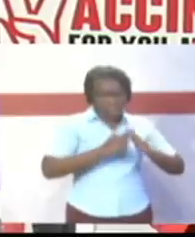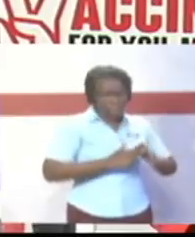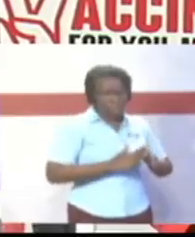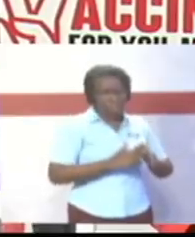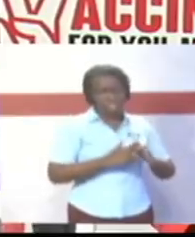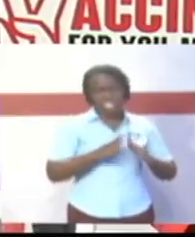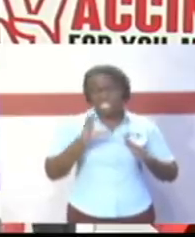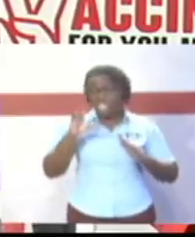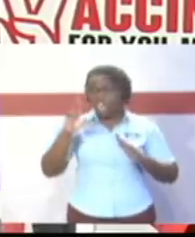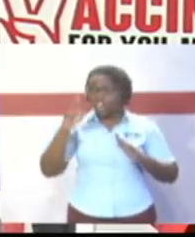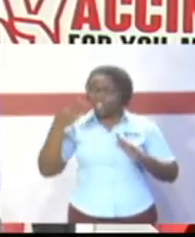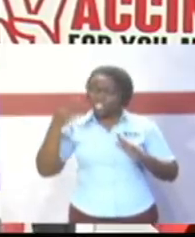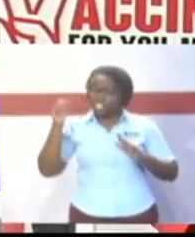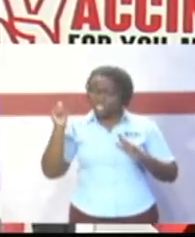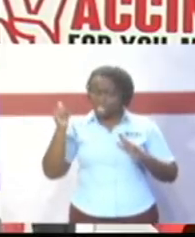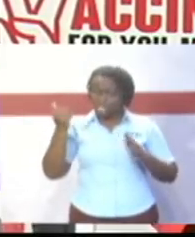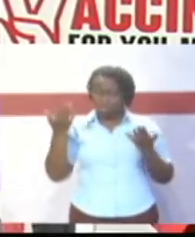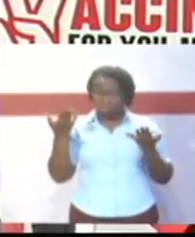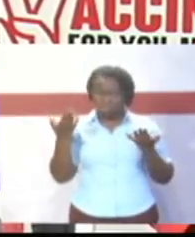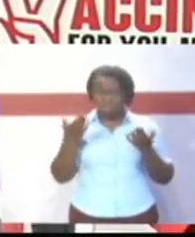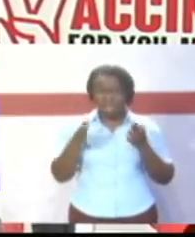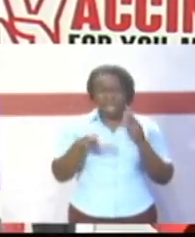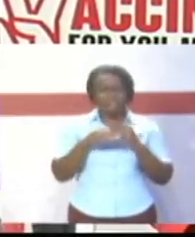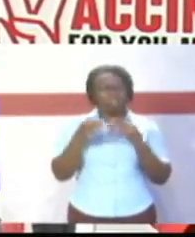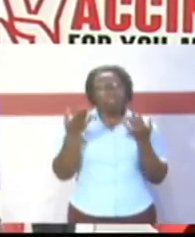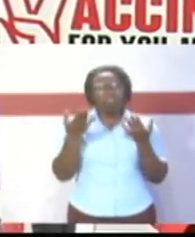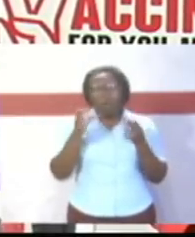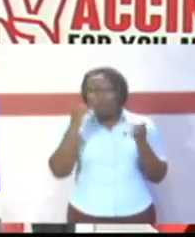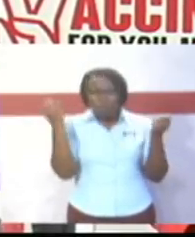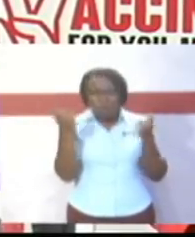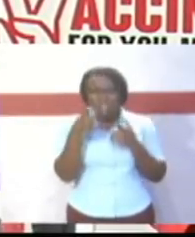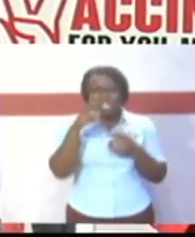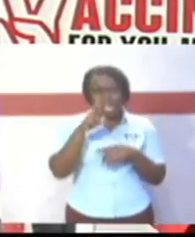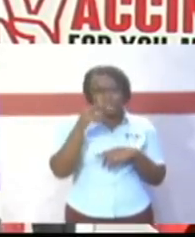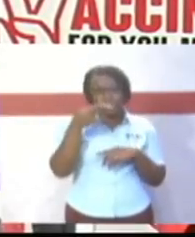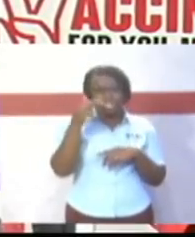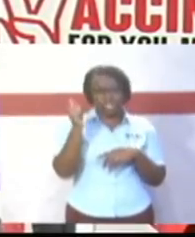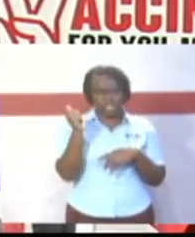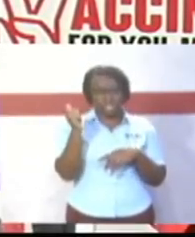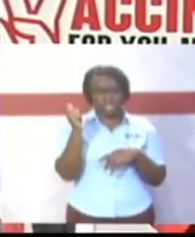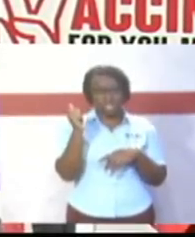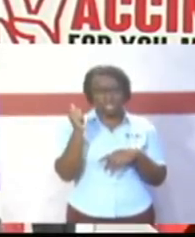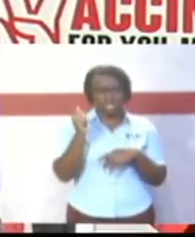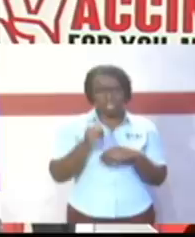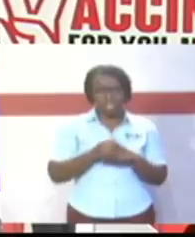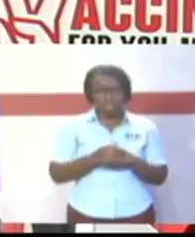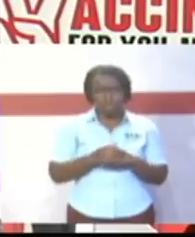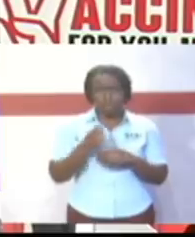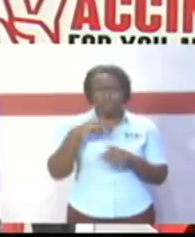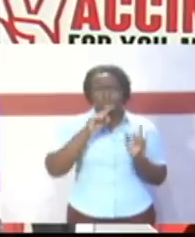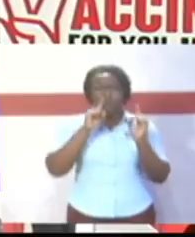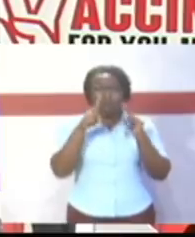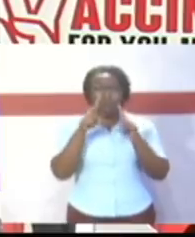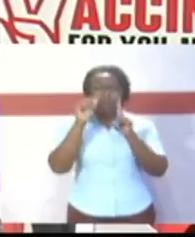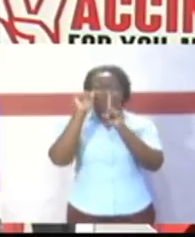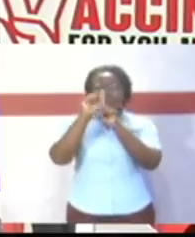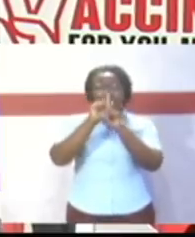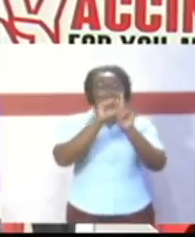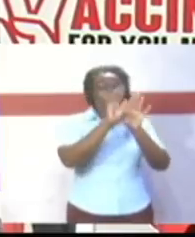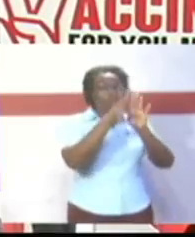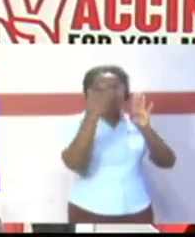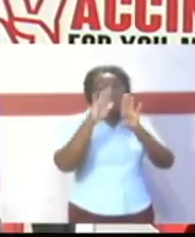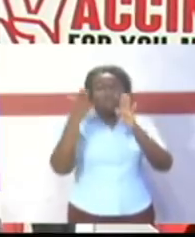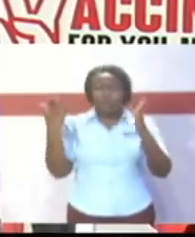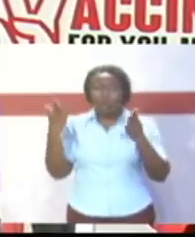here. All ERHAs actually go door to door, mosque to mosque, church to church, mandir to